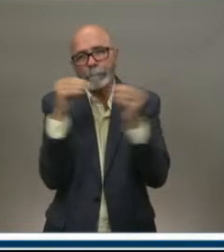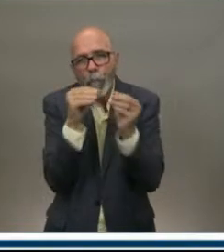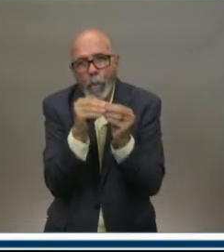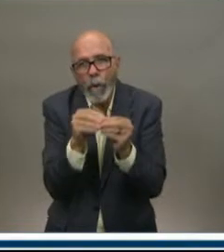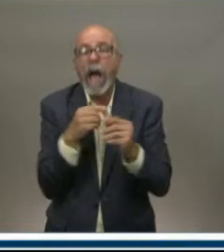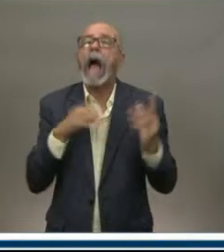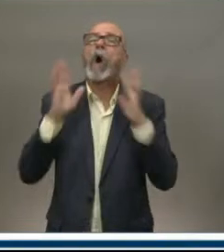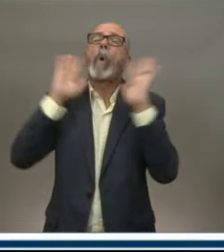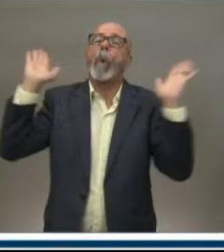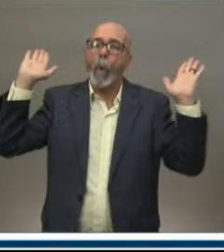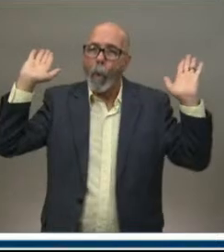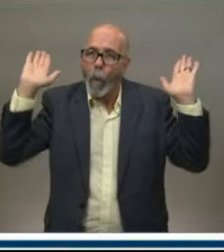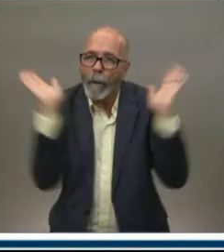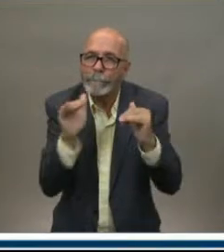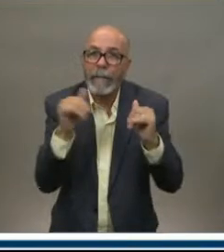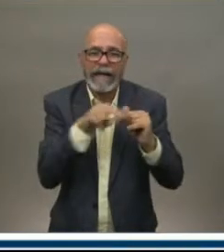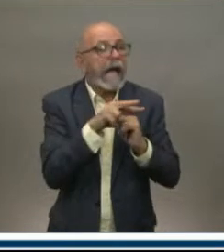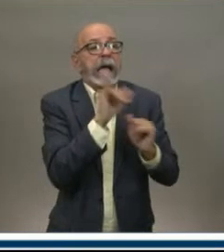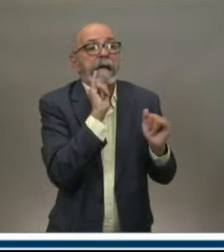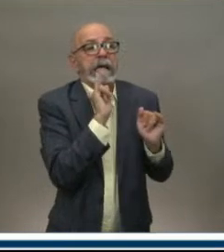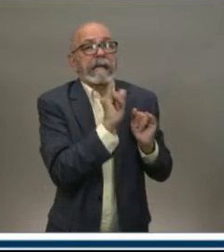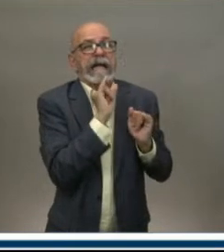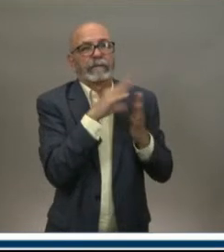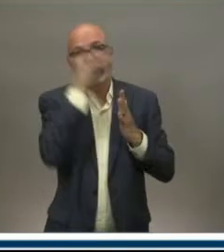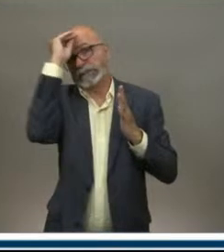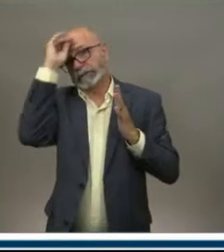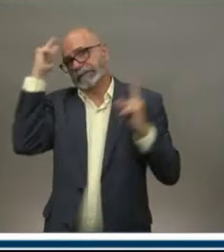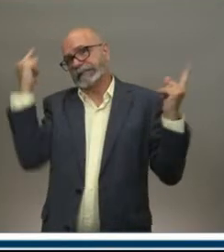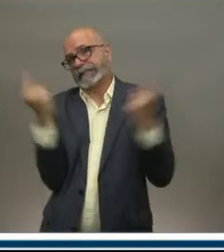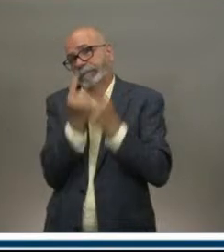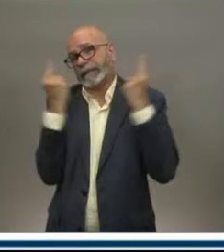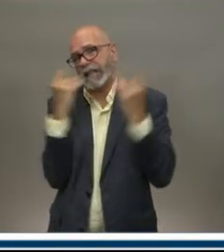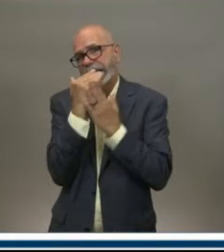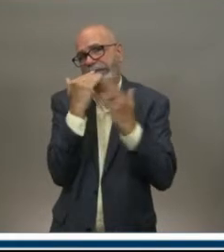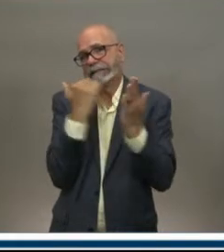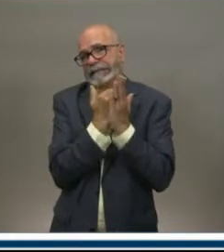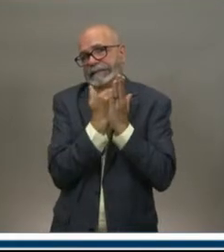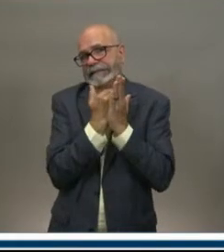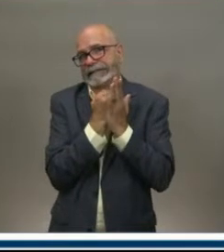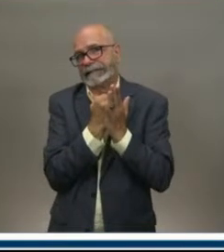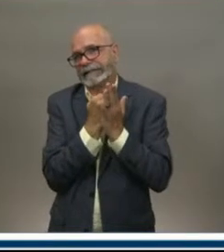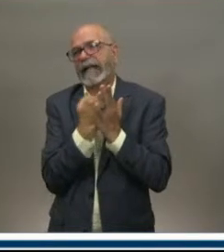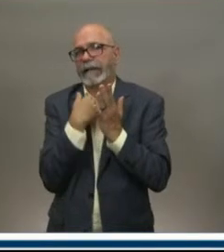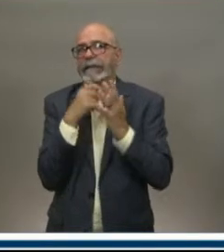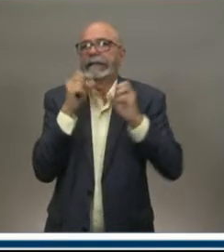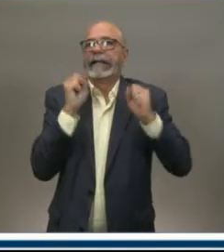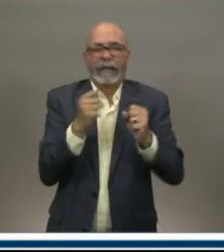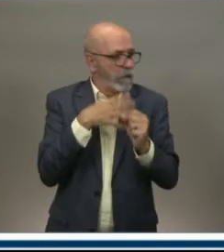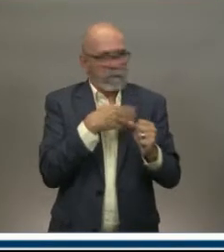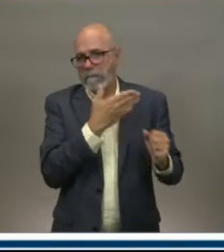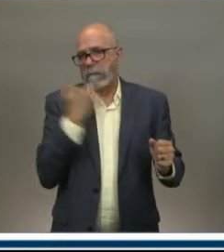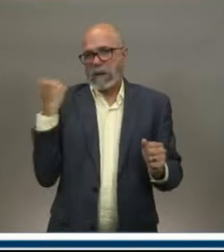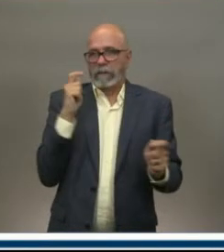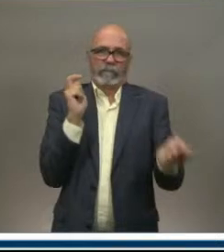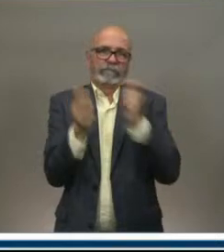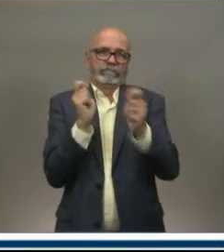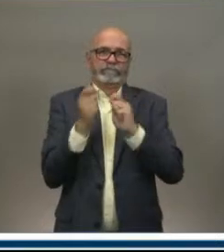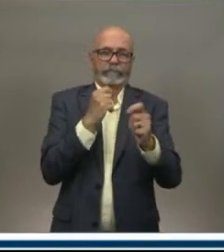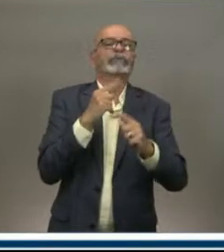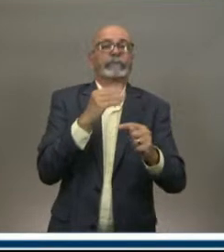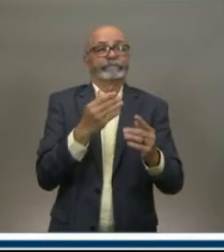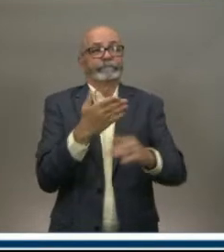learn these valuable lessons that these reviews present for us so that we can make the necessary improvements at